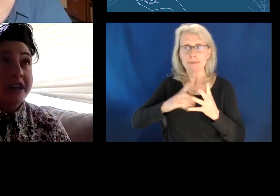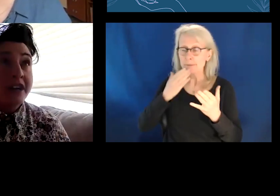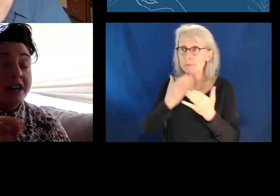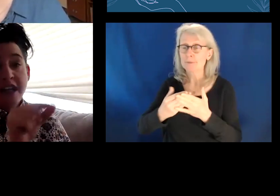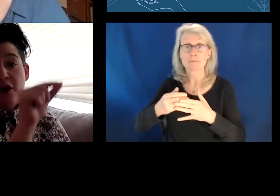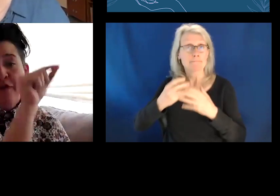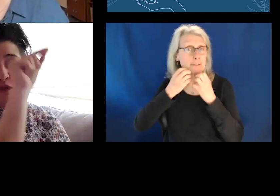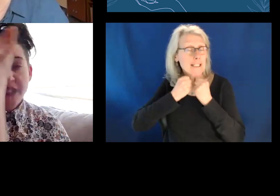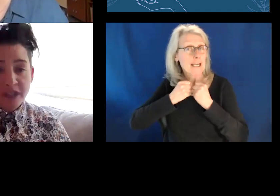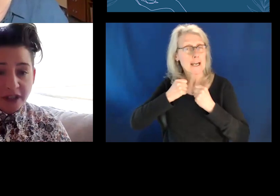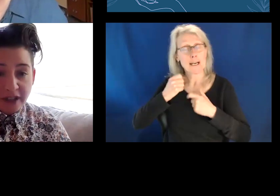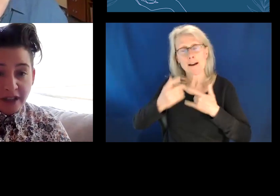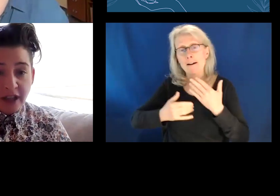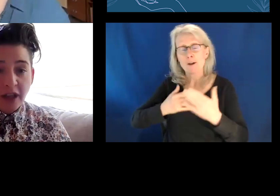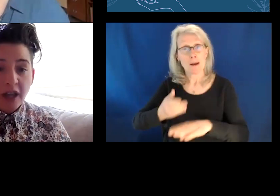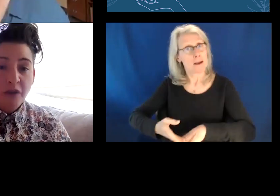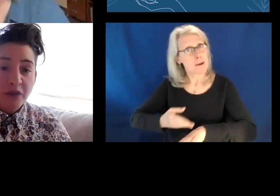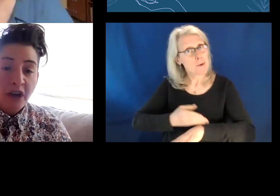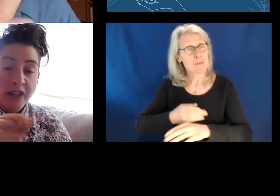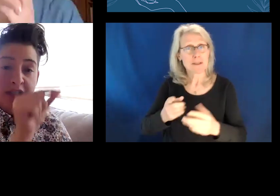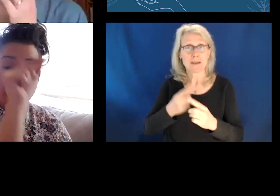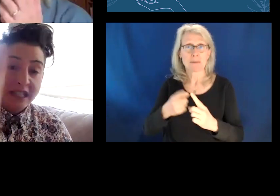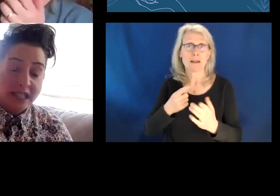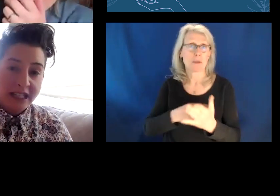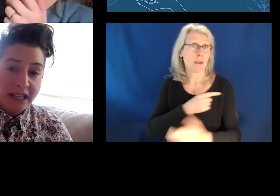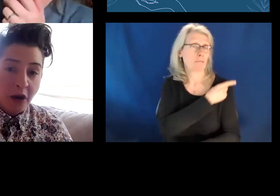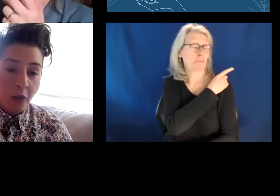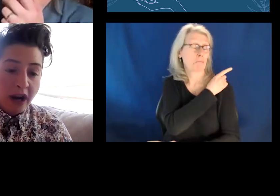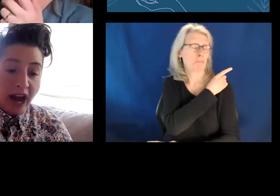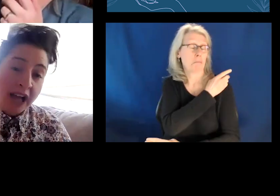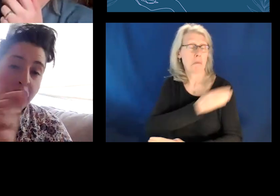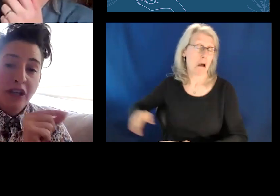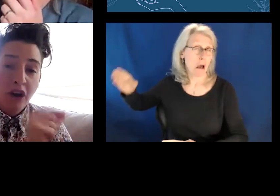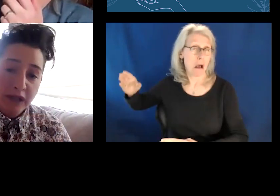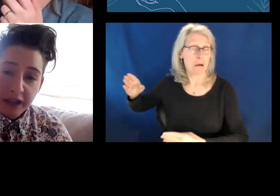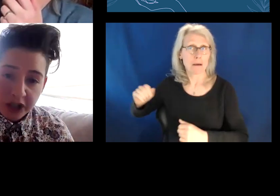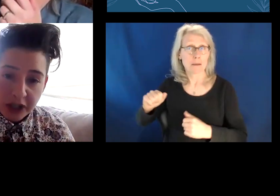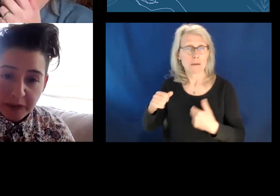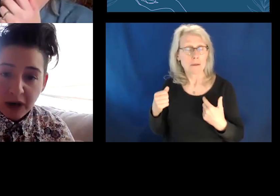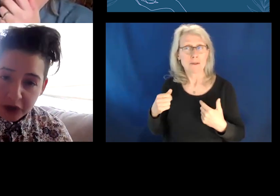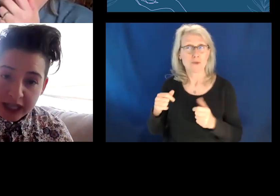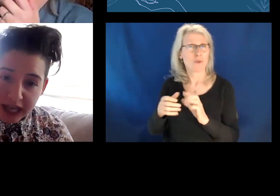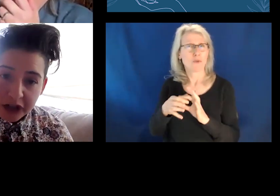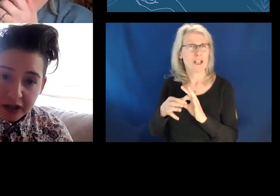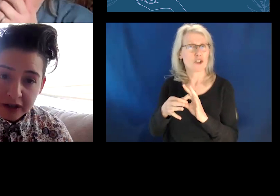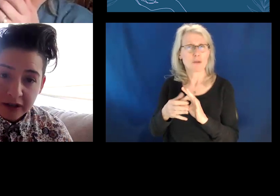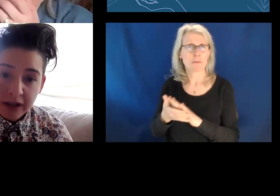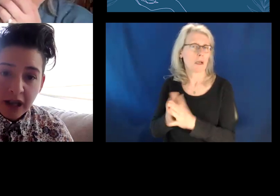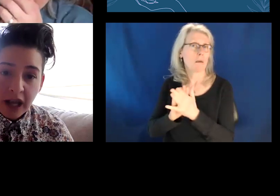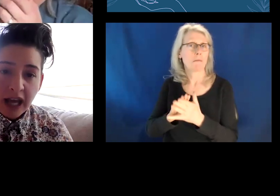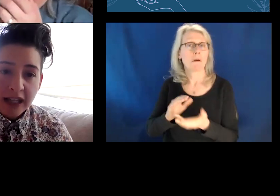get better can go full circle to a 360 where actually our relationships become